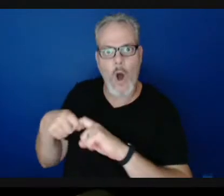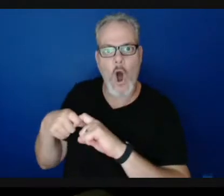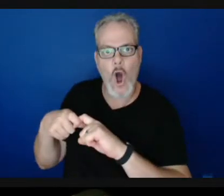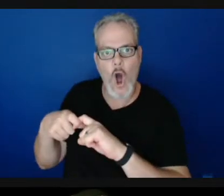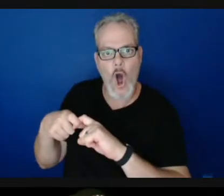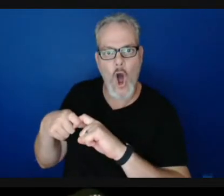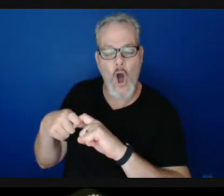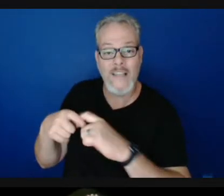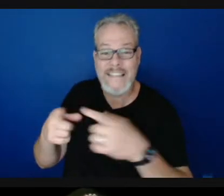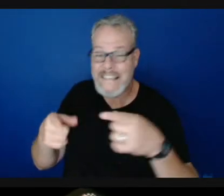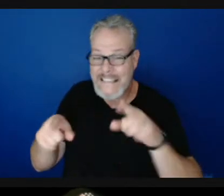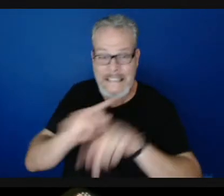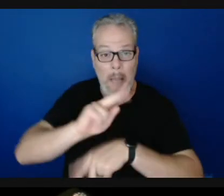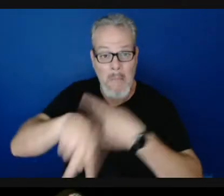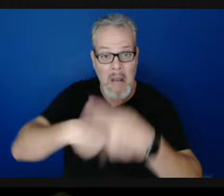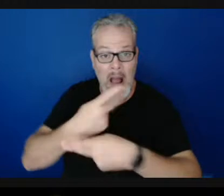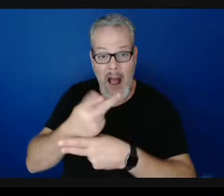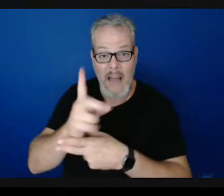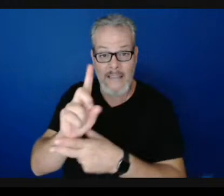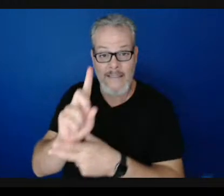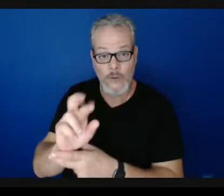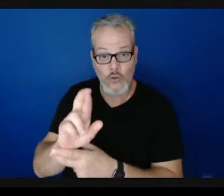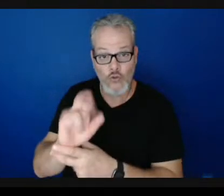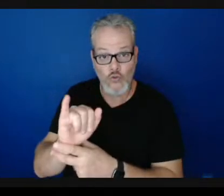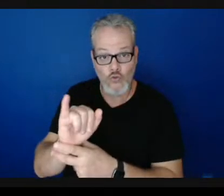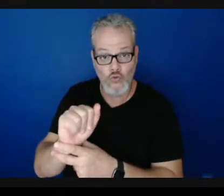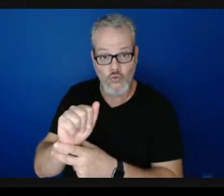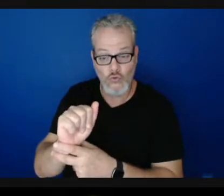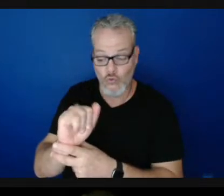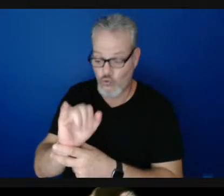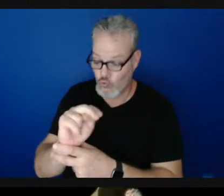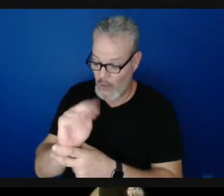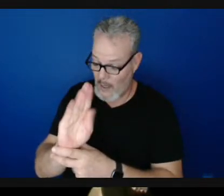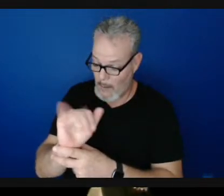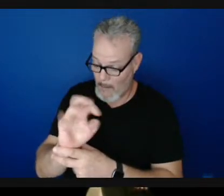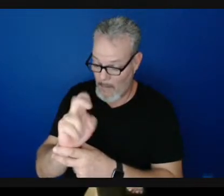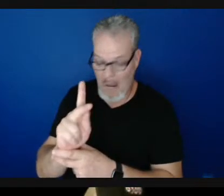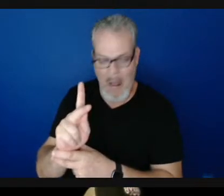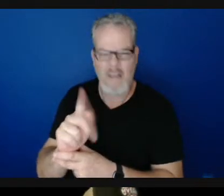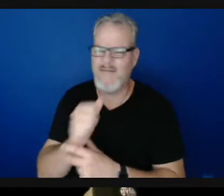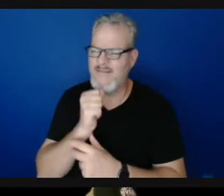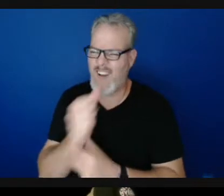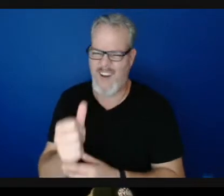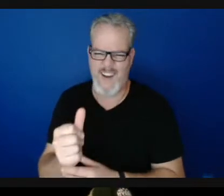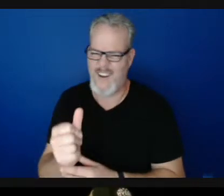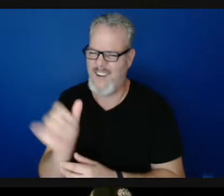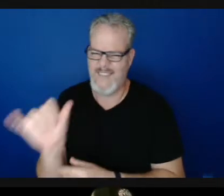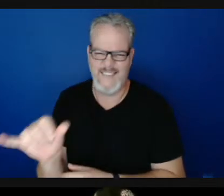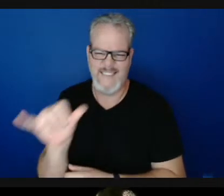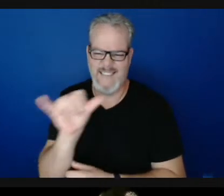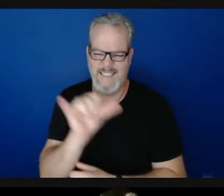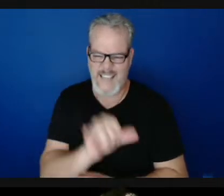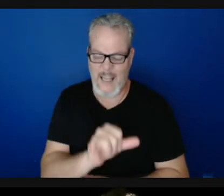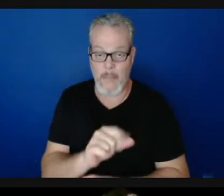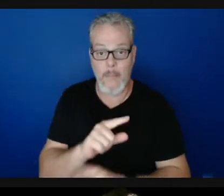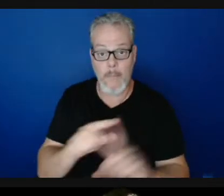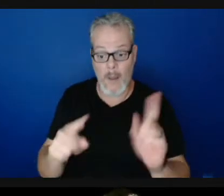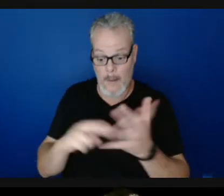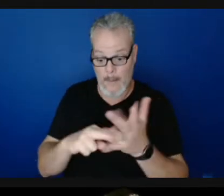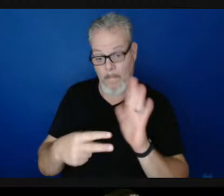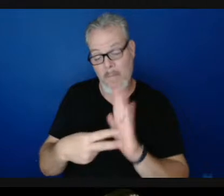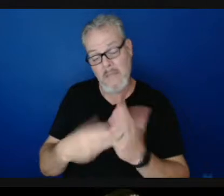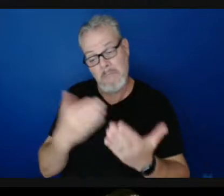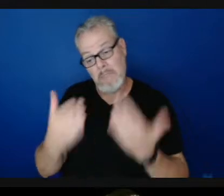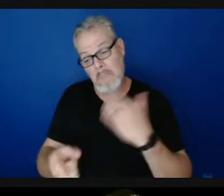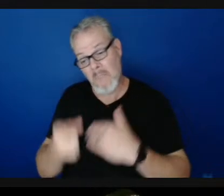of drain back mechanism for this particular pause. Maybe so. Maybe you could argue, well, this was the longest lasting phase,